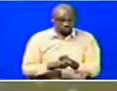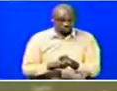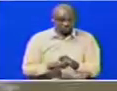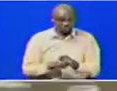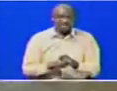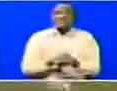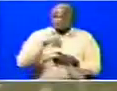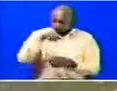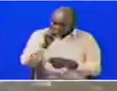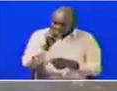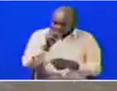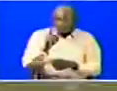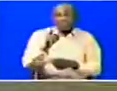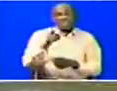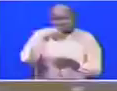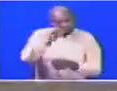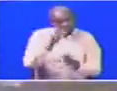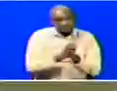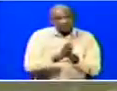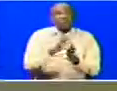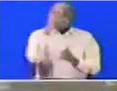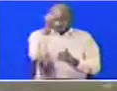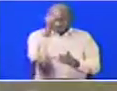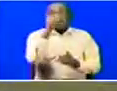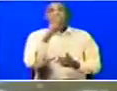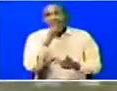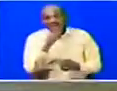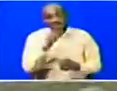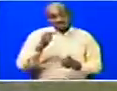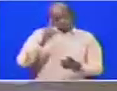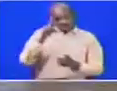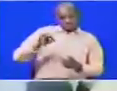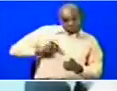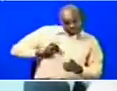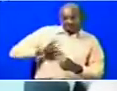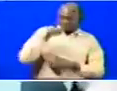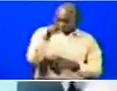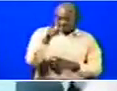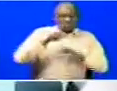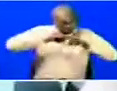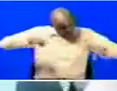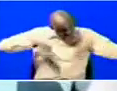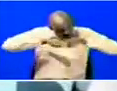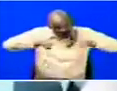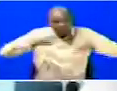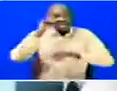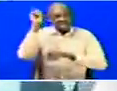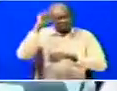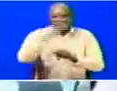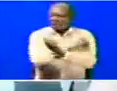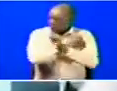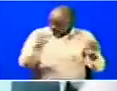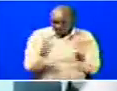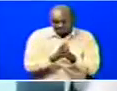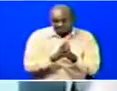The team of five male and one female diver has been instrumental in the search of the ill-fated chopper